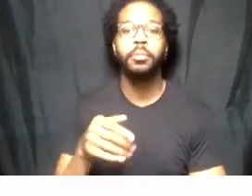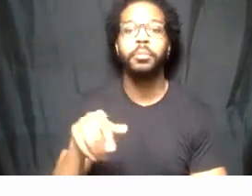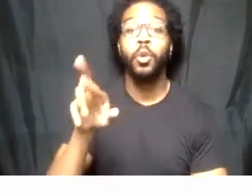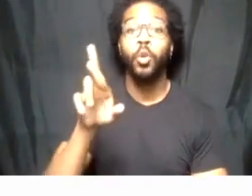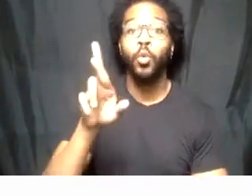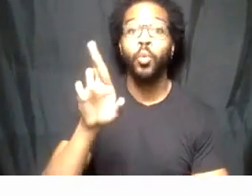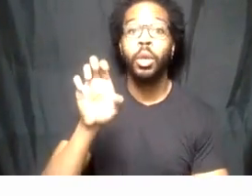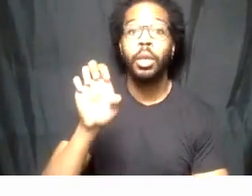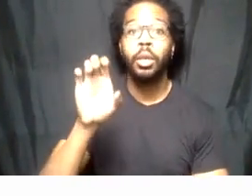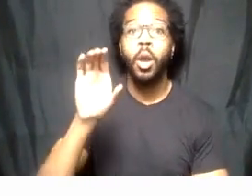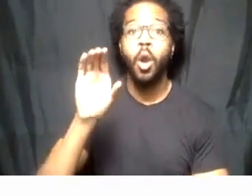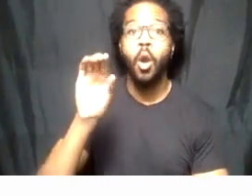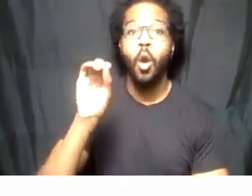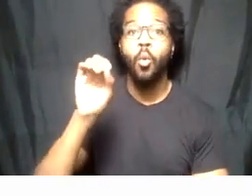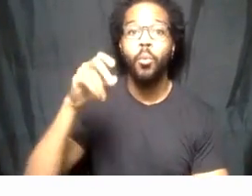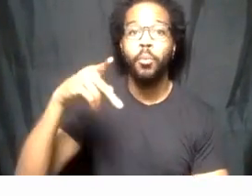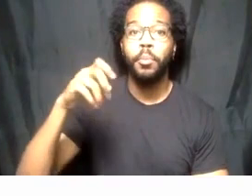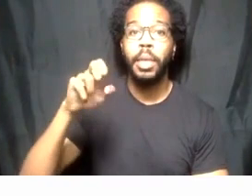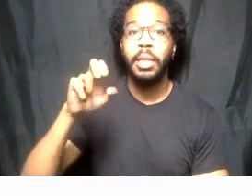/reopen committees.